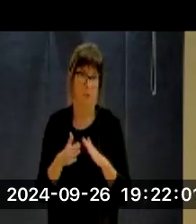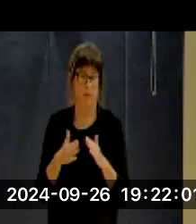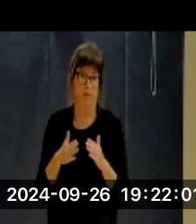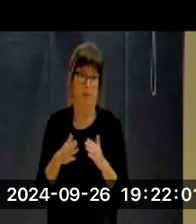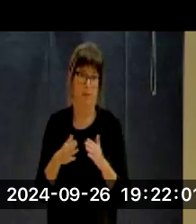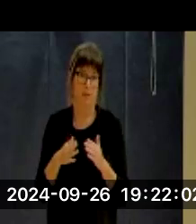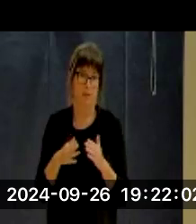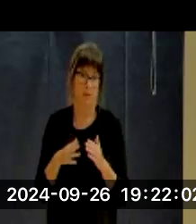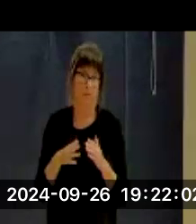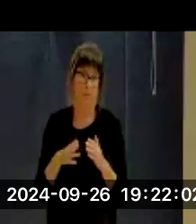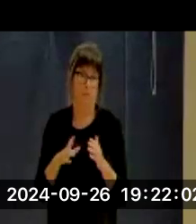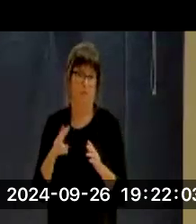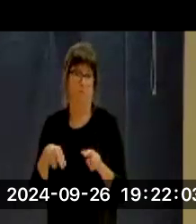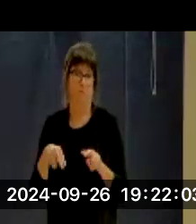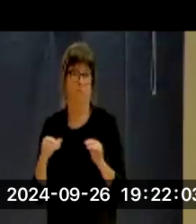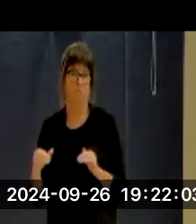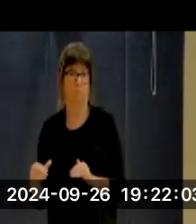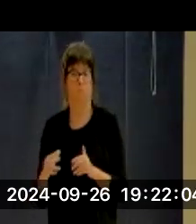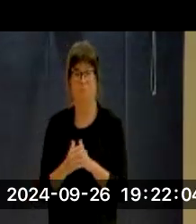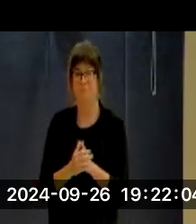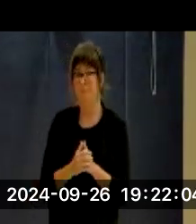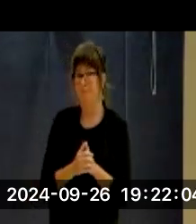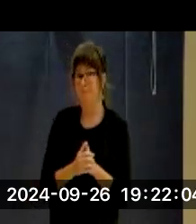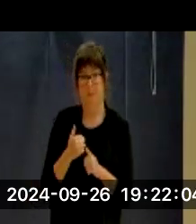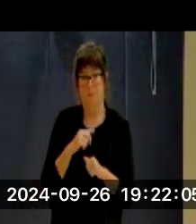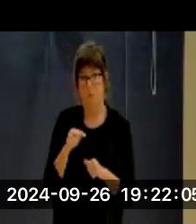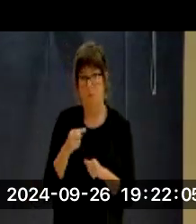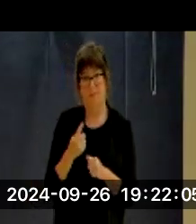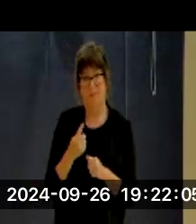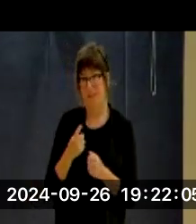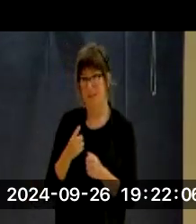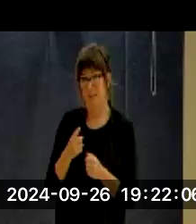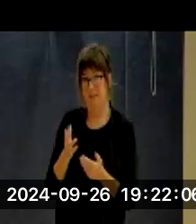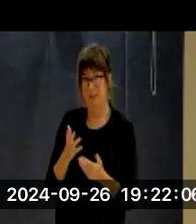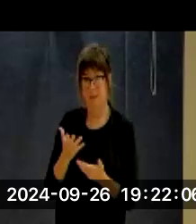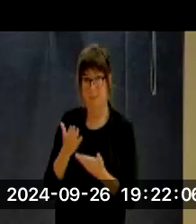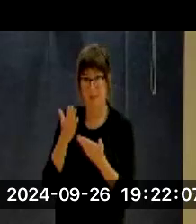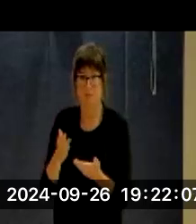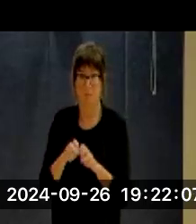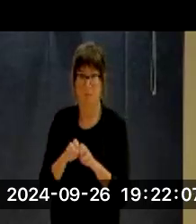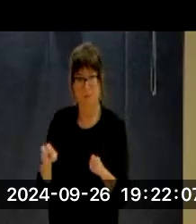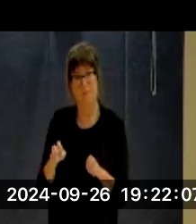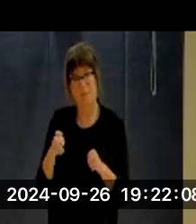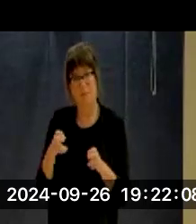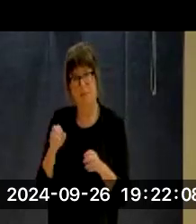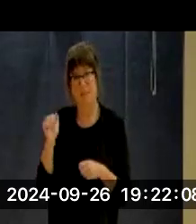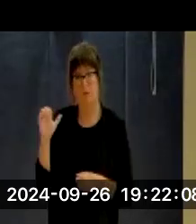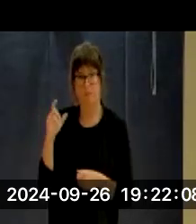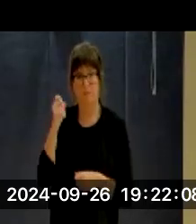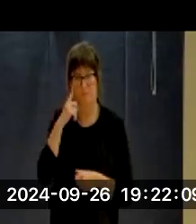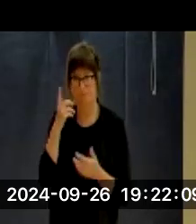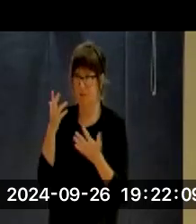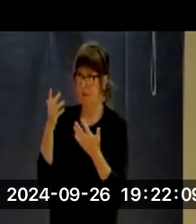I only appeal to the panel. Let's decide what's our priority in Sacramento for 25